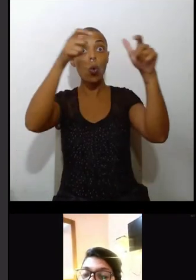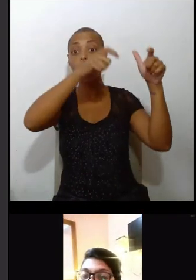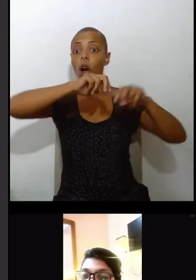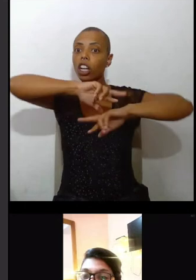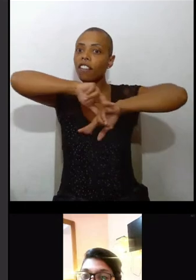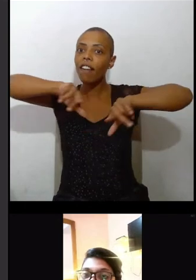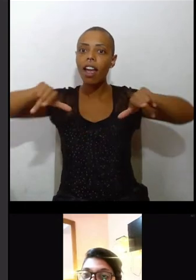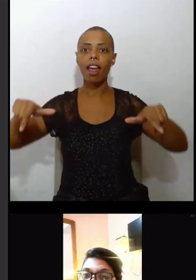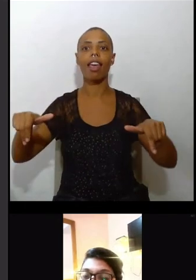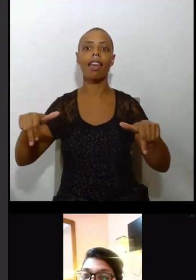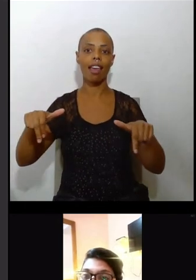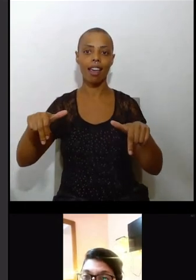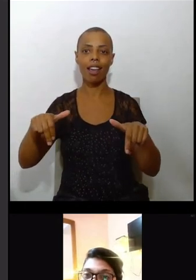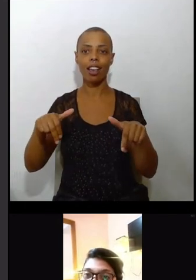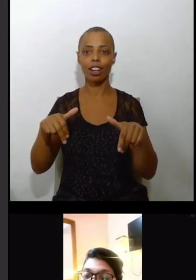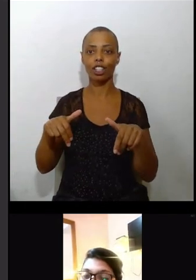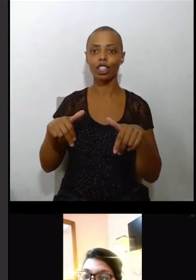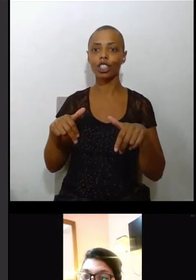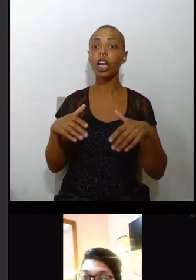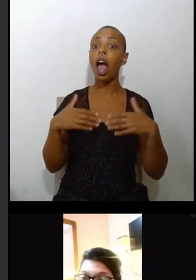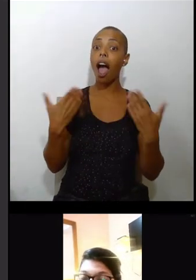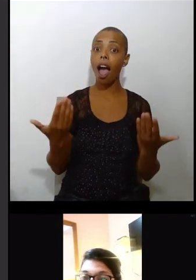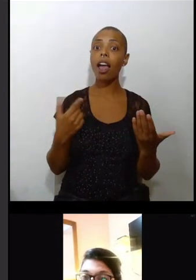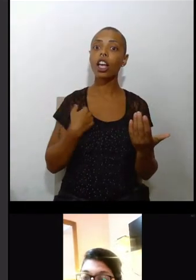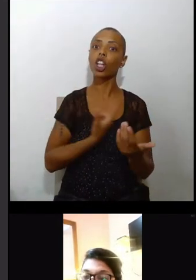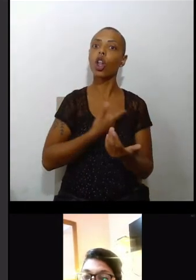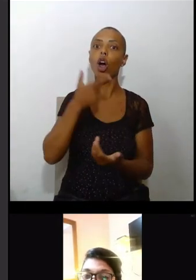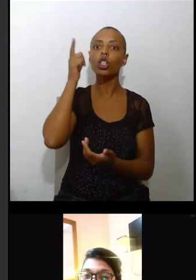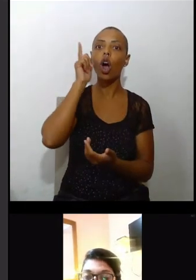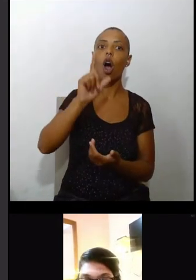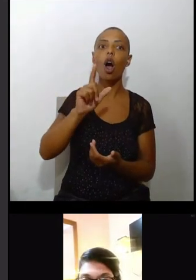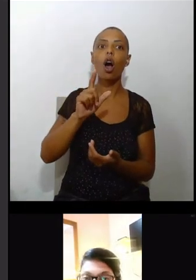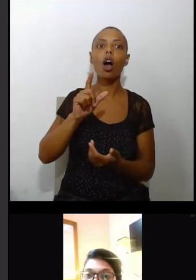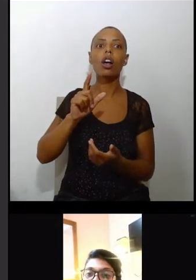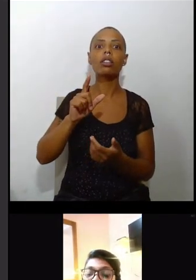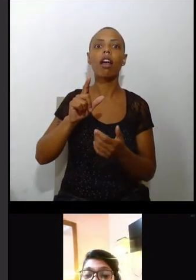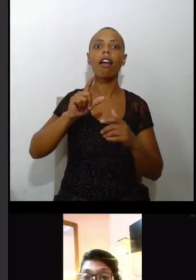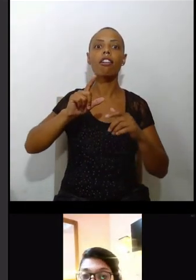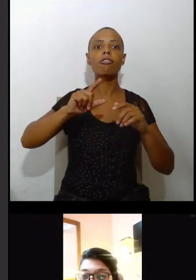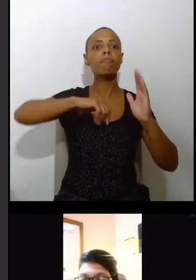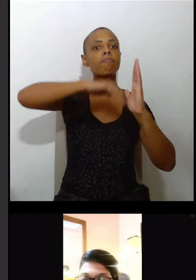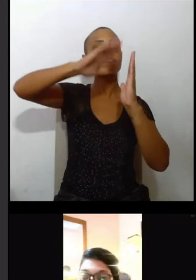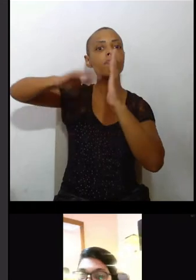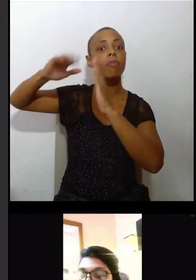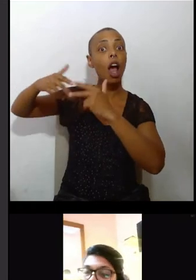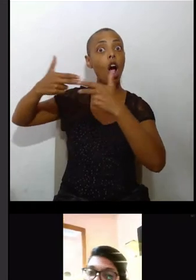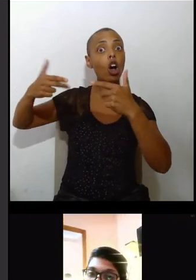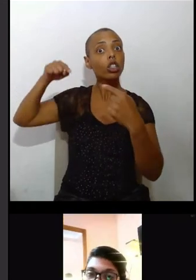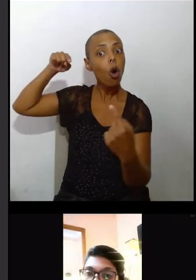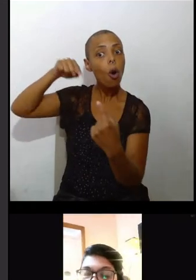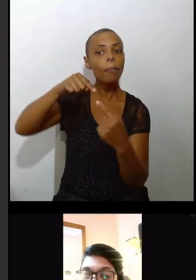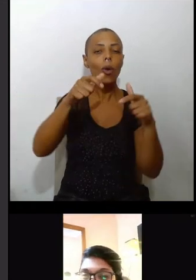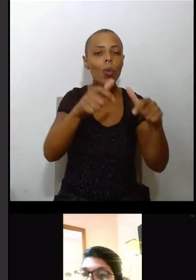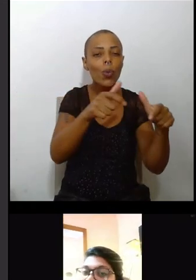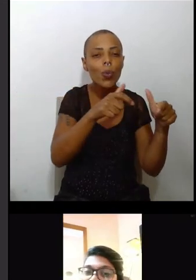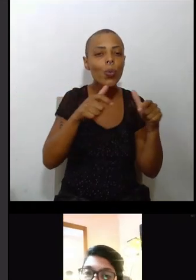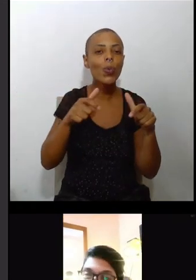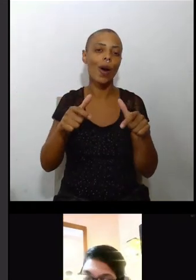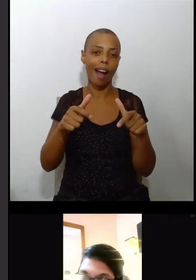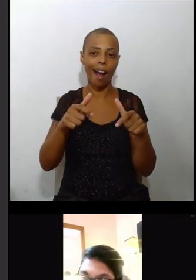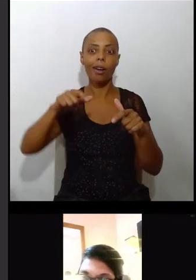very local and a very real understanding of their political economical and cultural strata